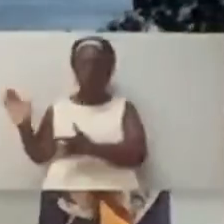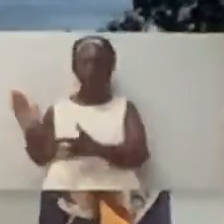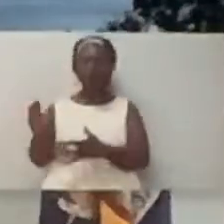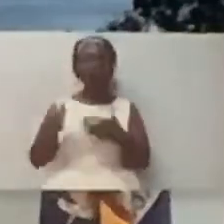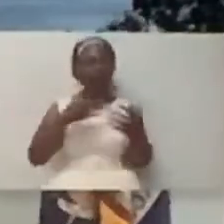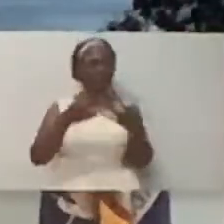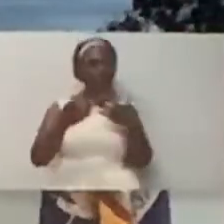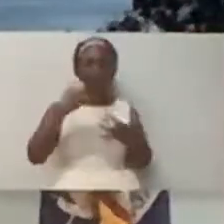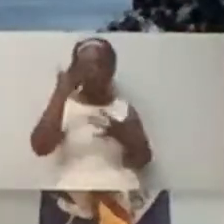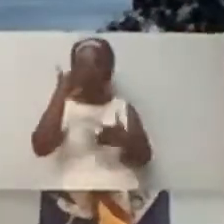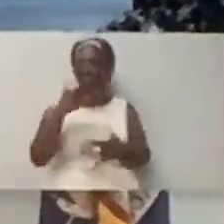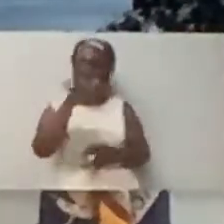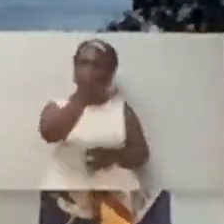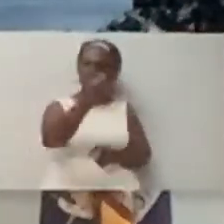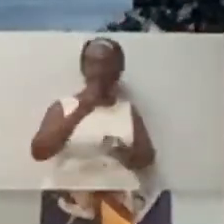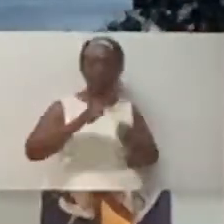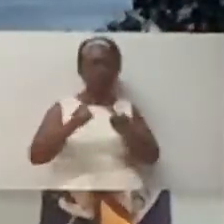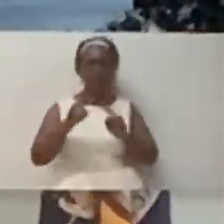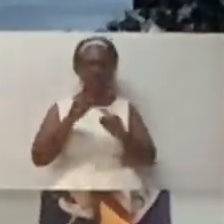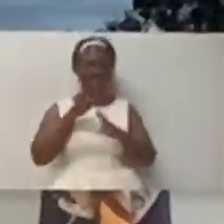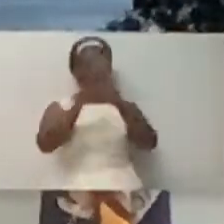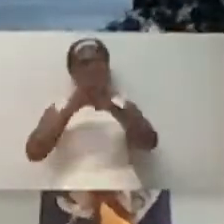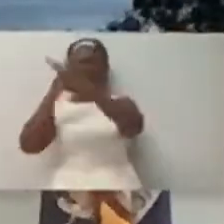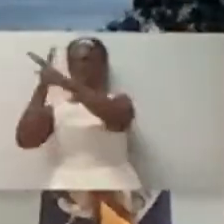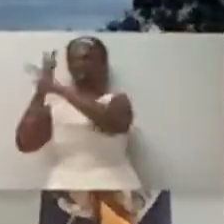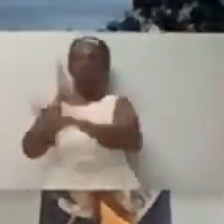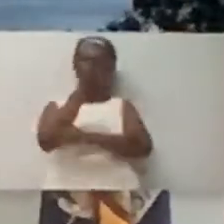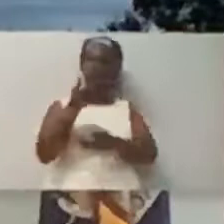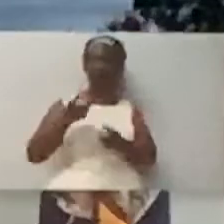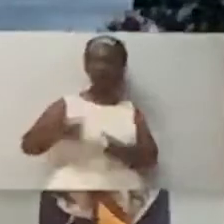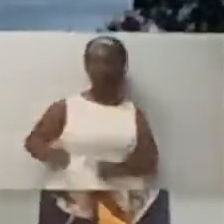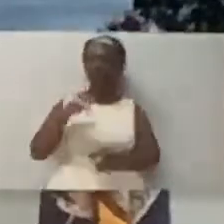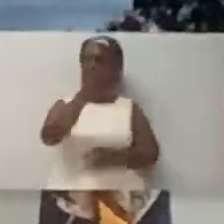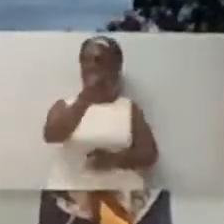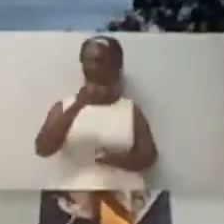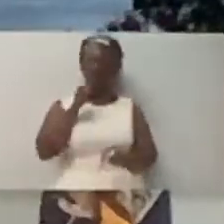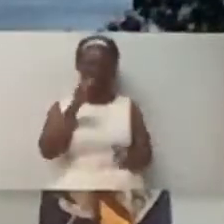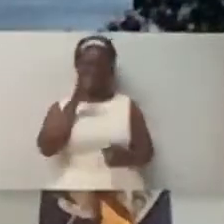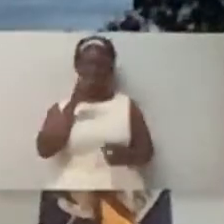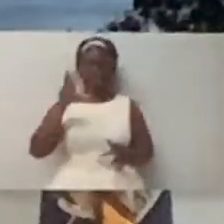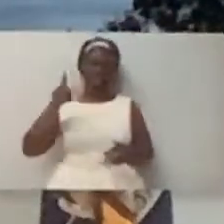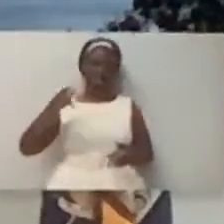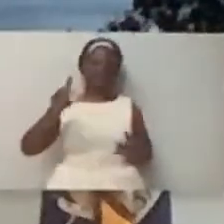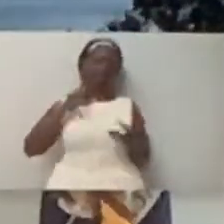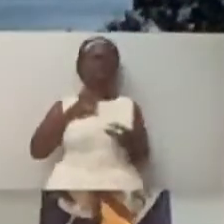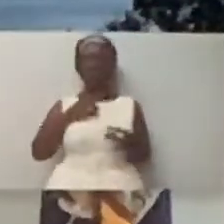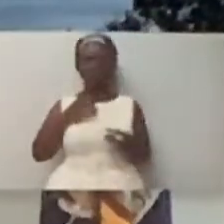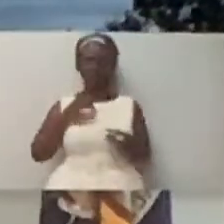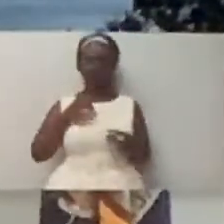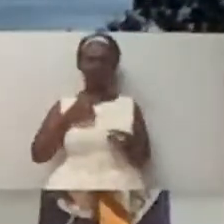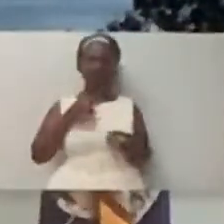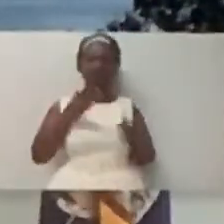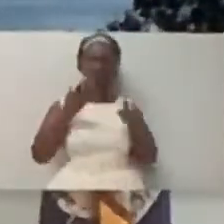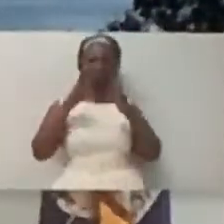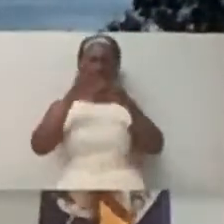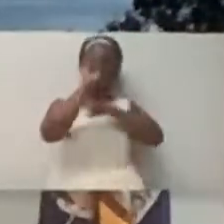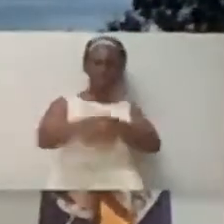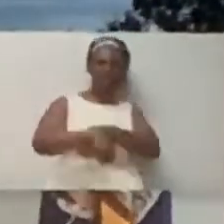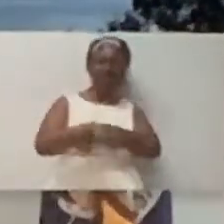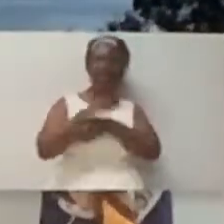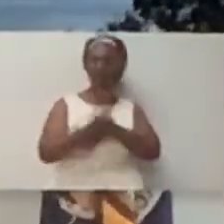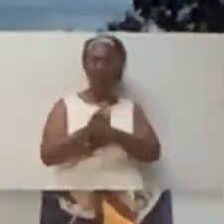of disappointment. Obstacles will rise in your journey. You cannot let them defeat you. Remember, we have a history textbook to